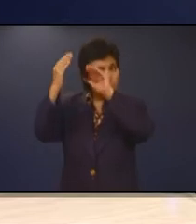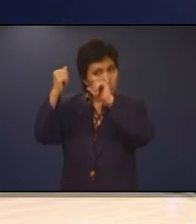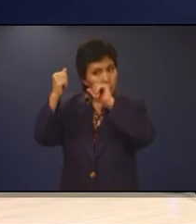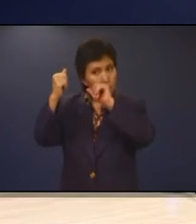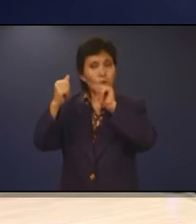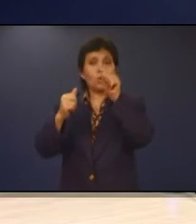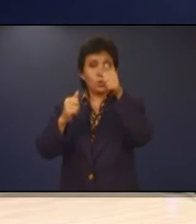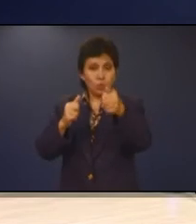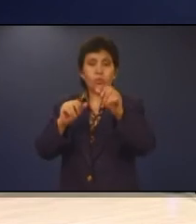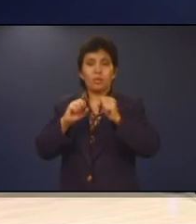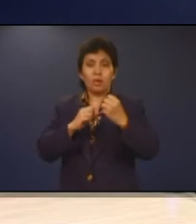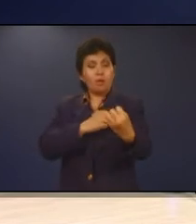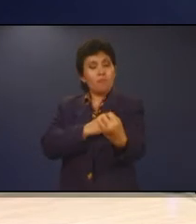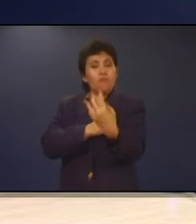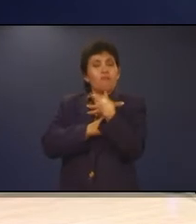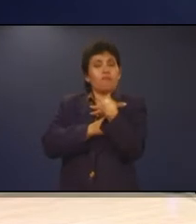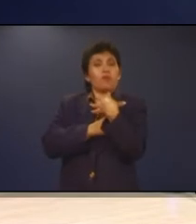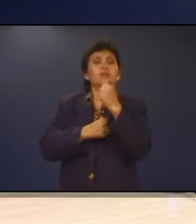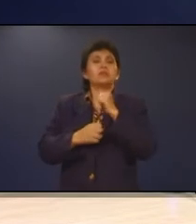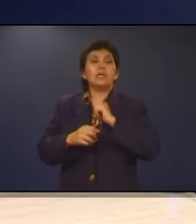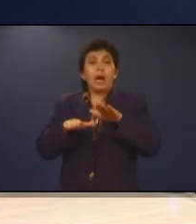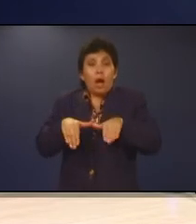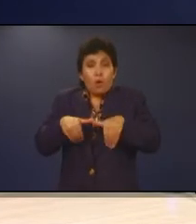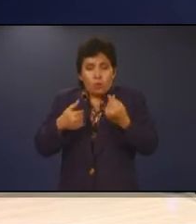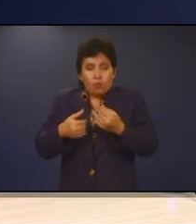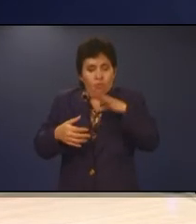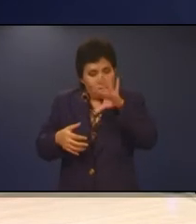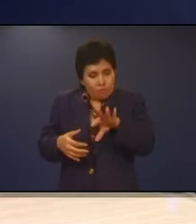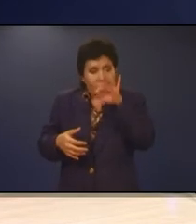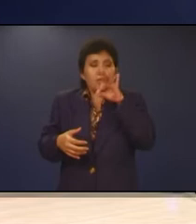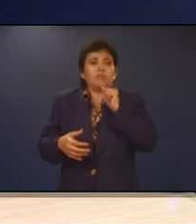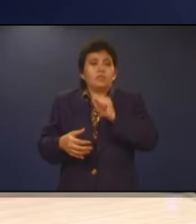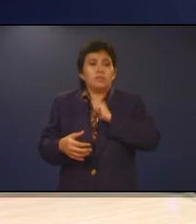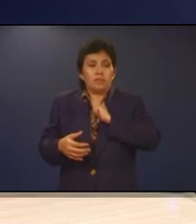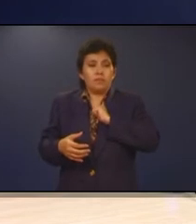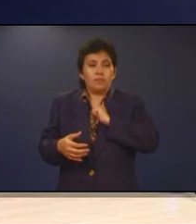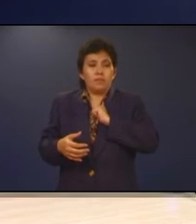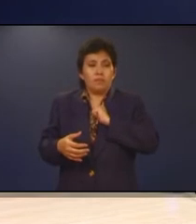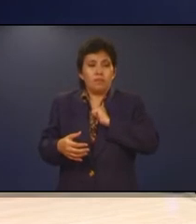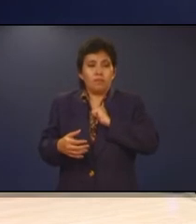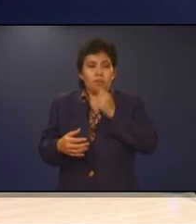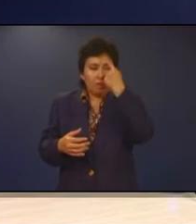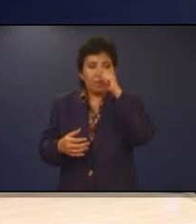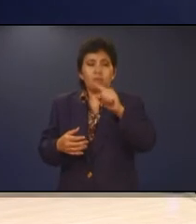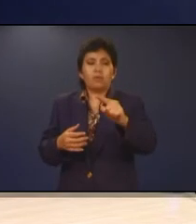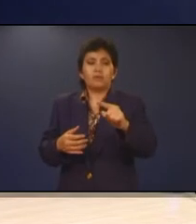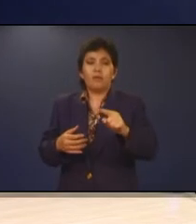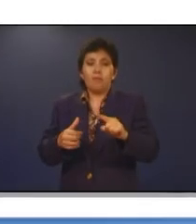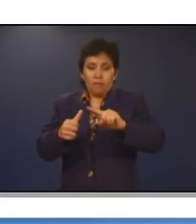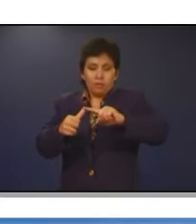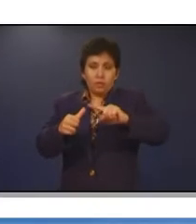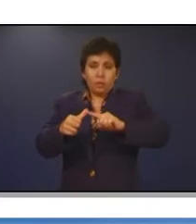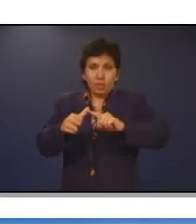I hope that you can reflect back on yourself and see how you define yourself, coming to a conclusion. The first one is